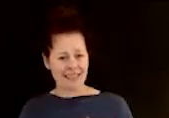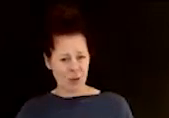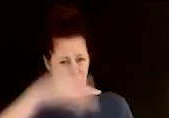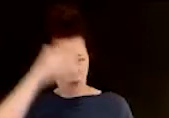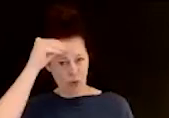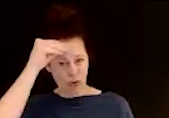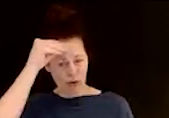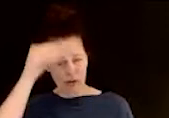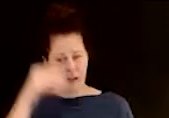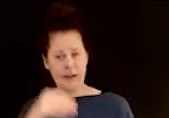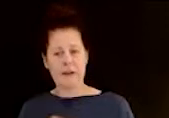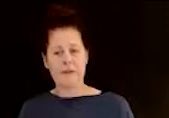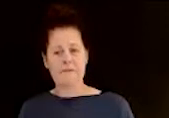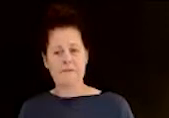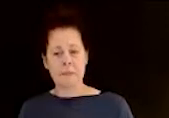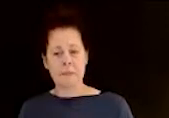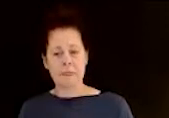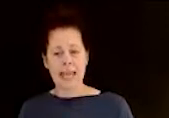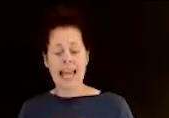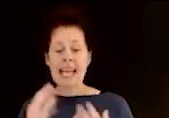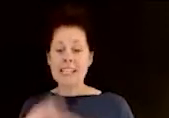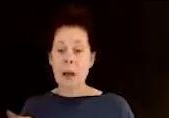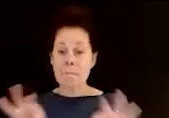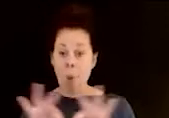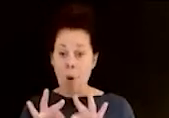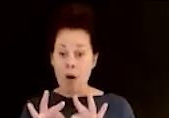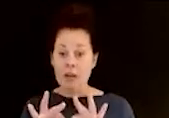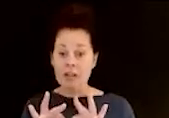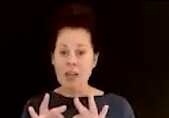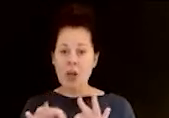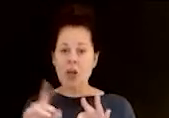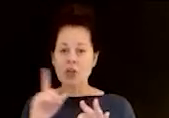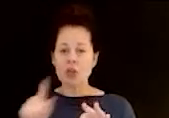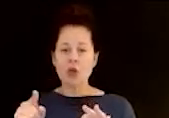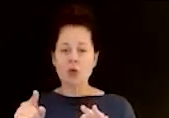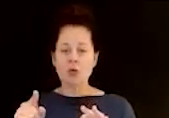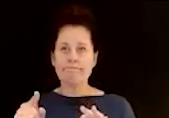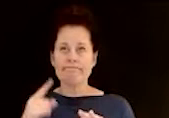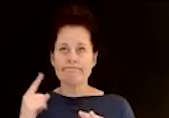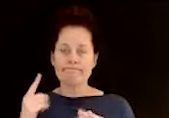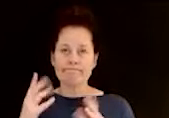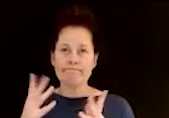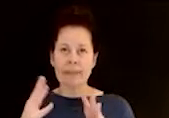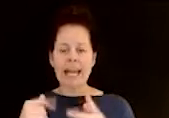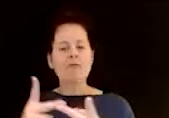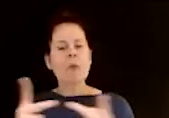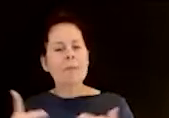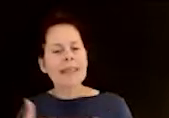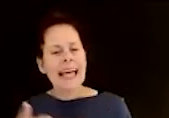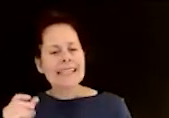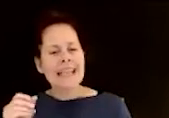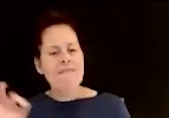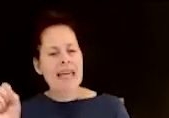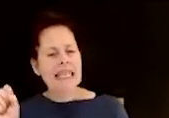it's important to come from a place of yes and to be creative and to work to problem solve